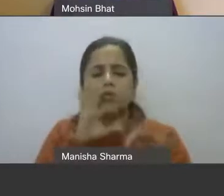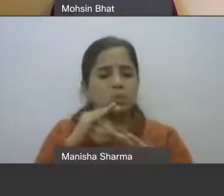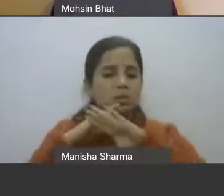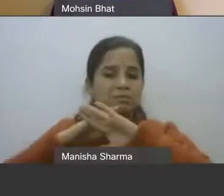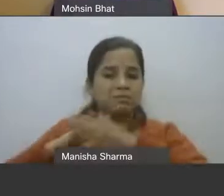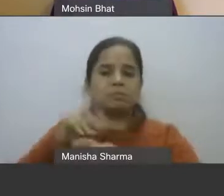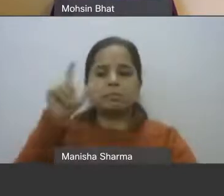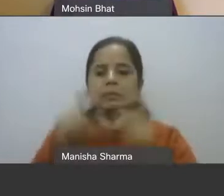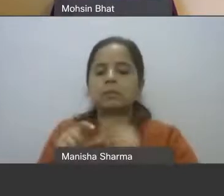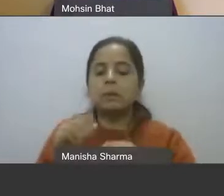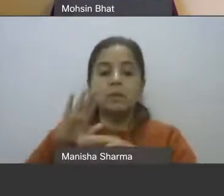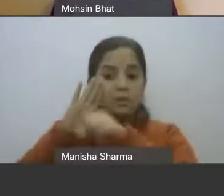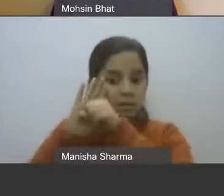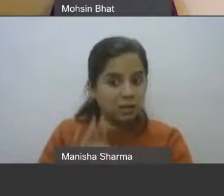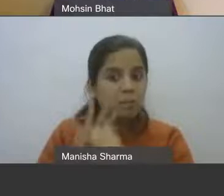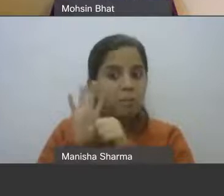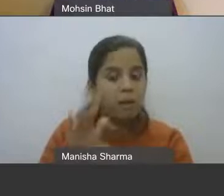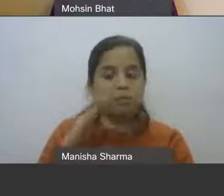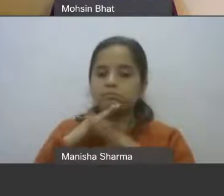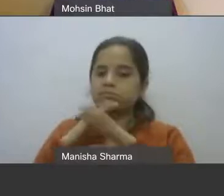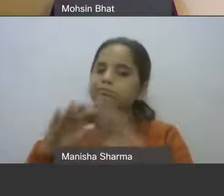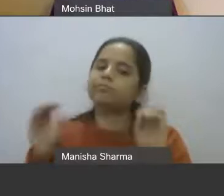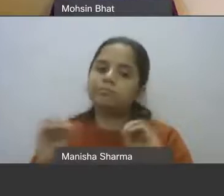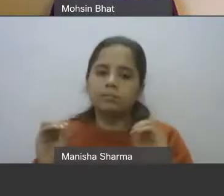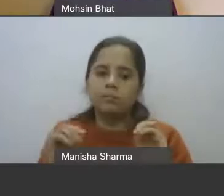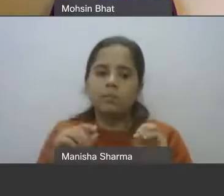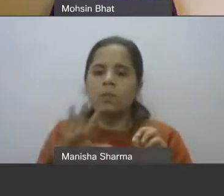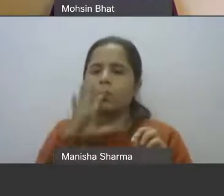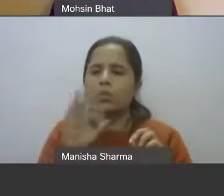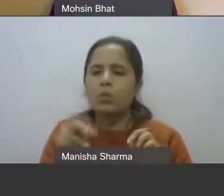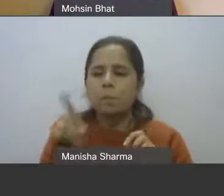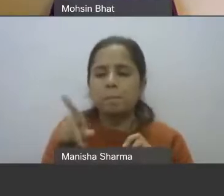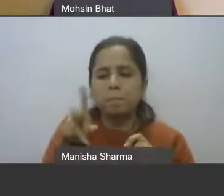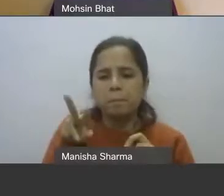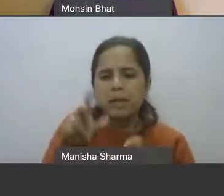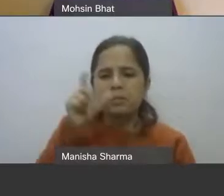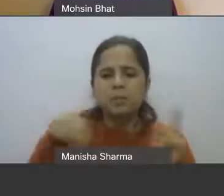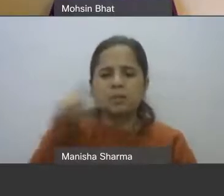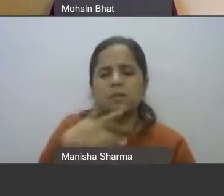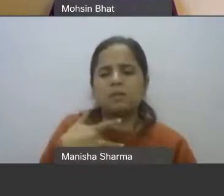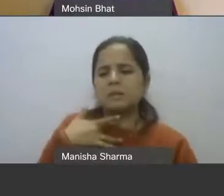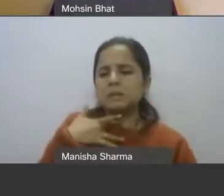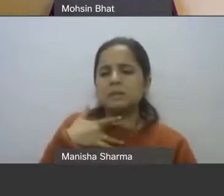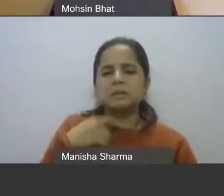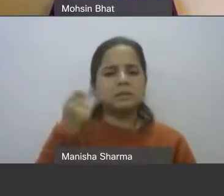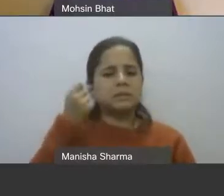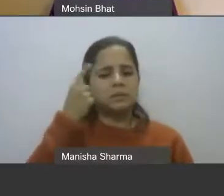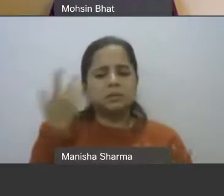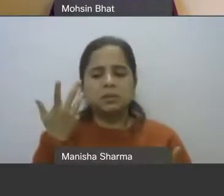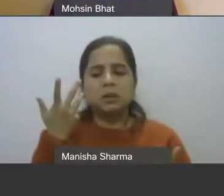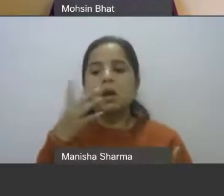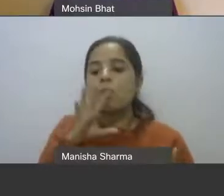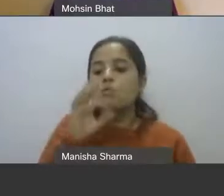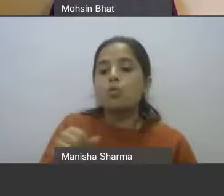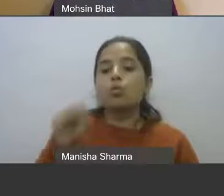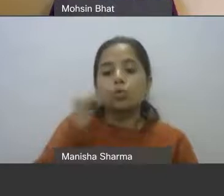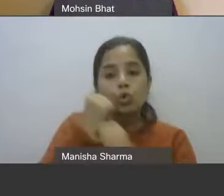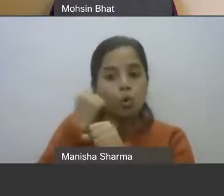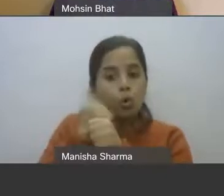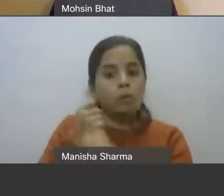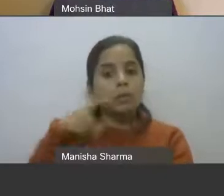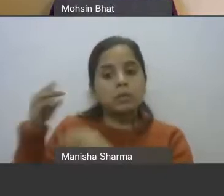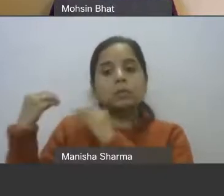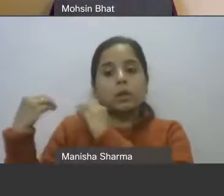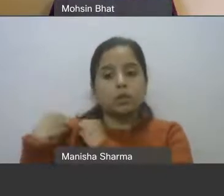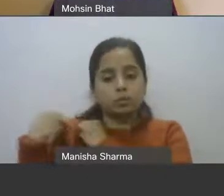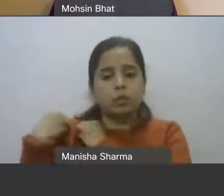actual discrimination because it doesn't place any meaningful requirements on the state to make sure